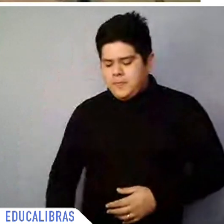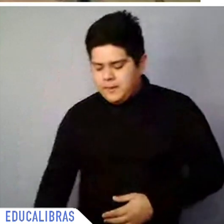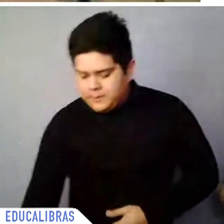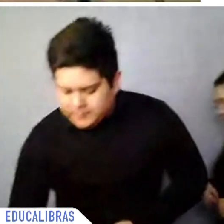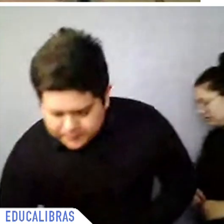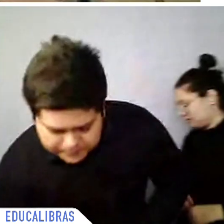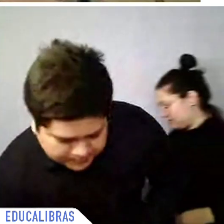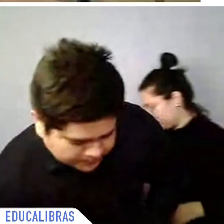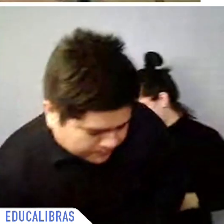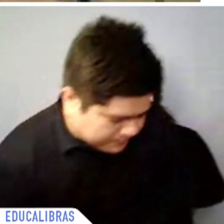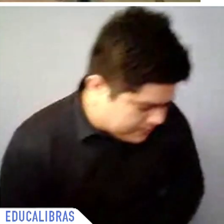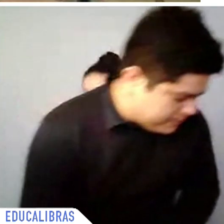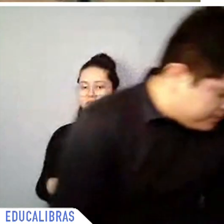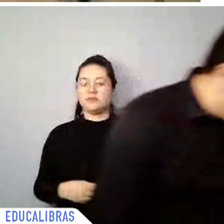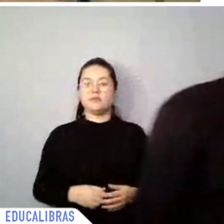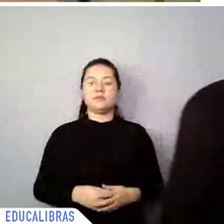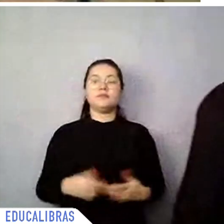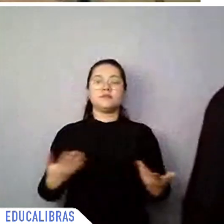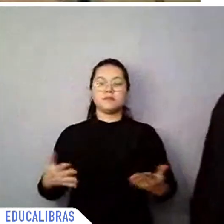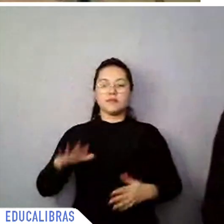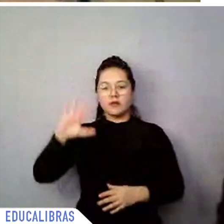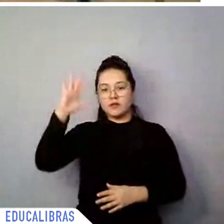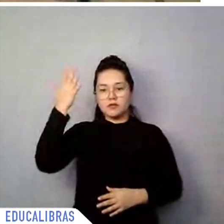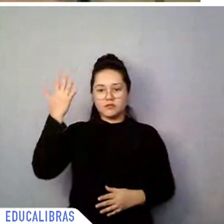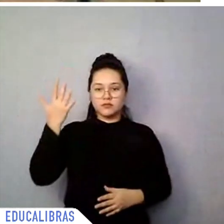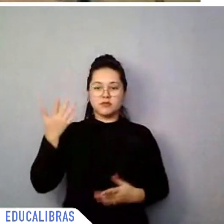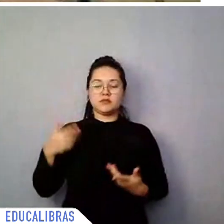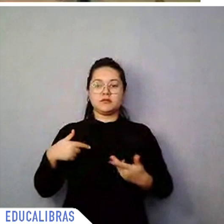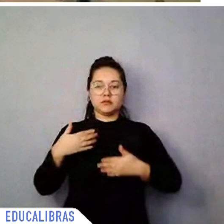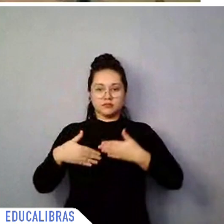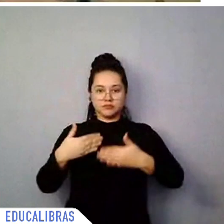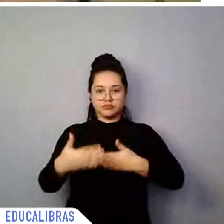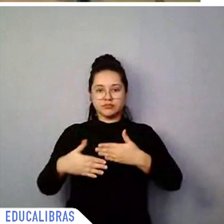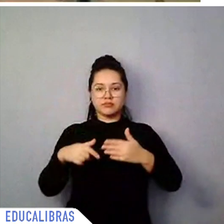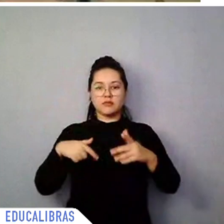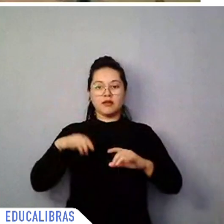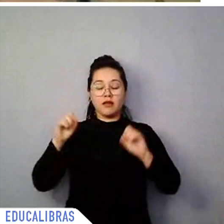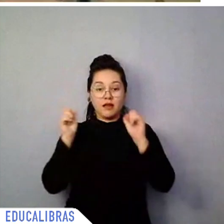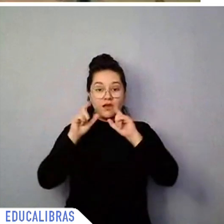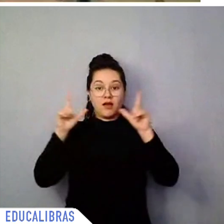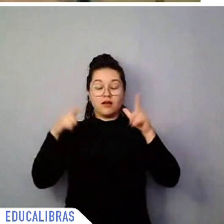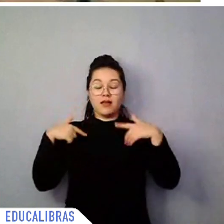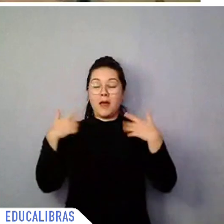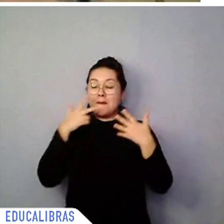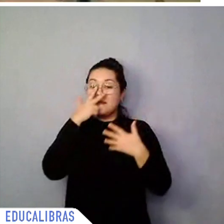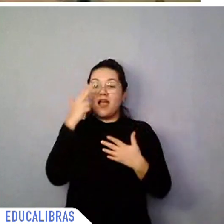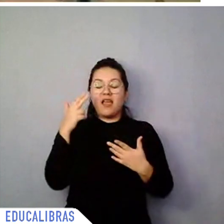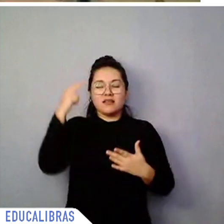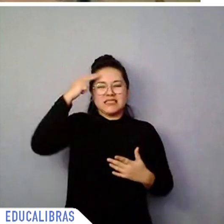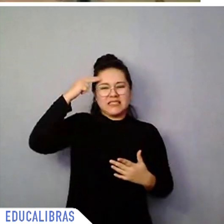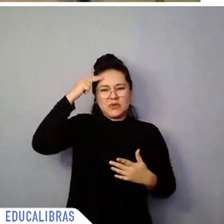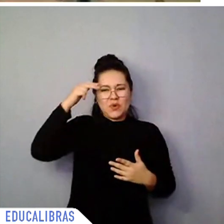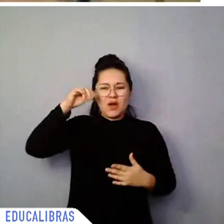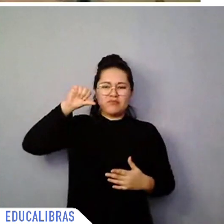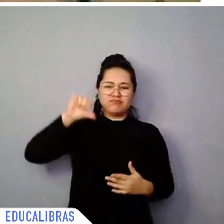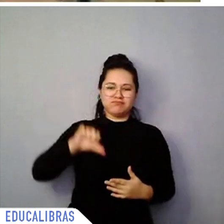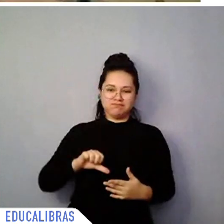of the things that makes us very sad on that, I